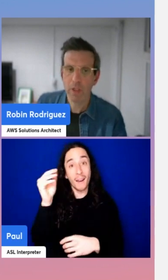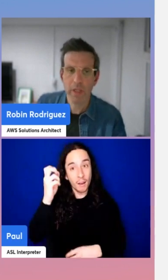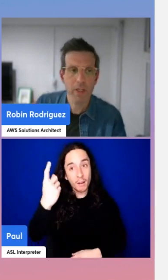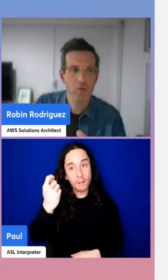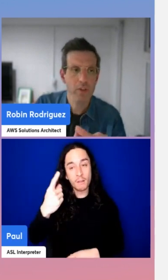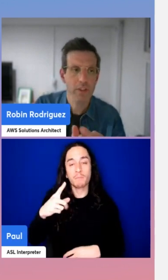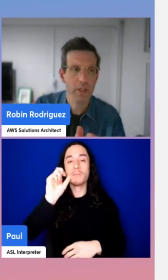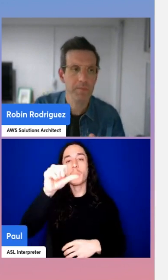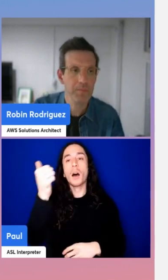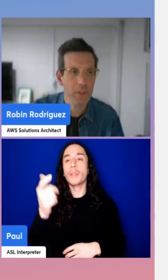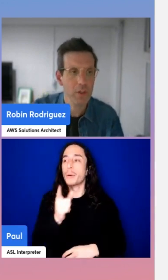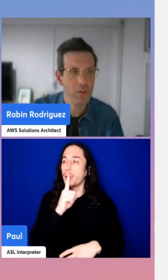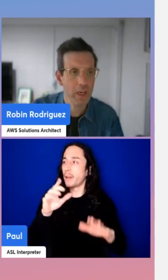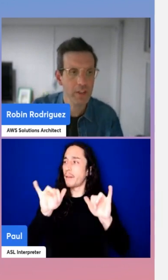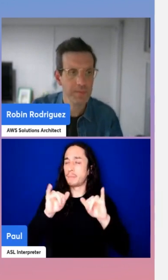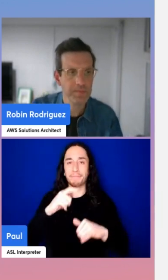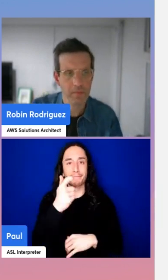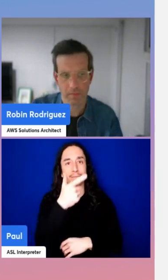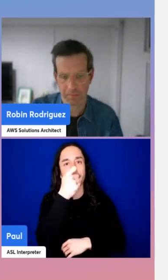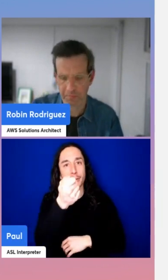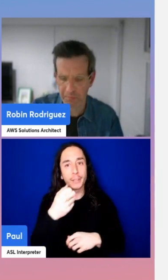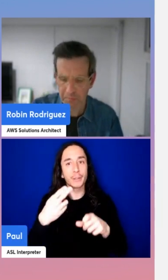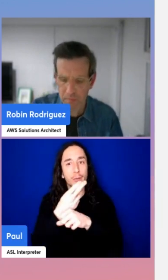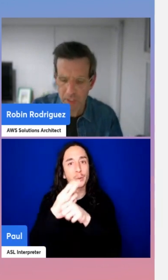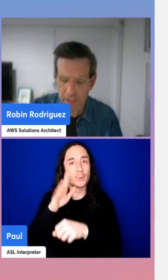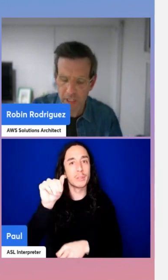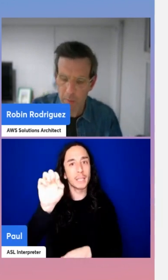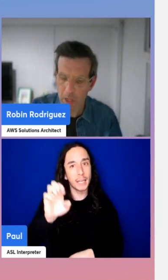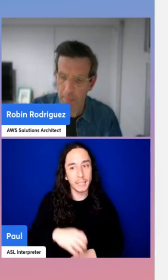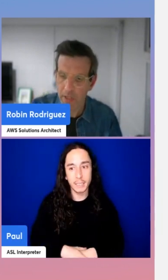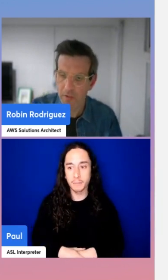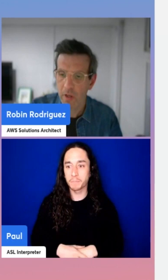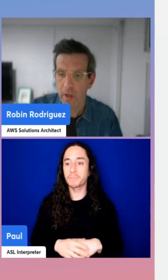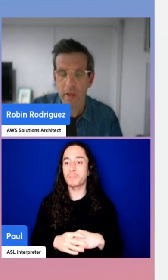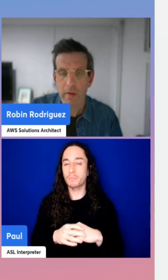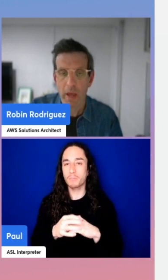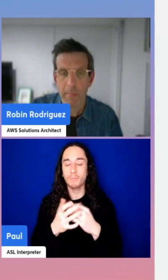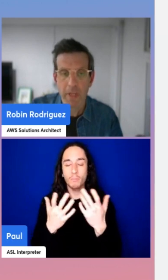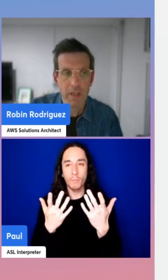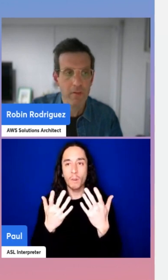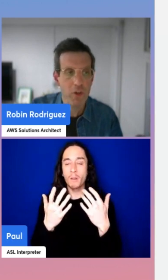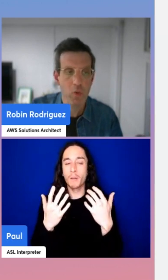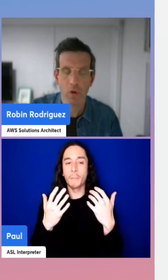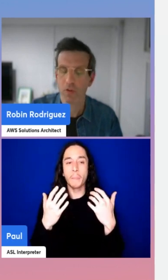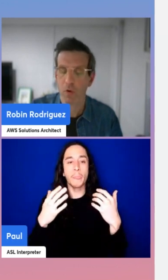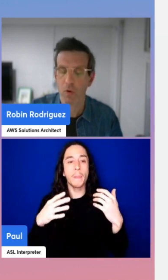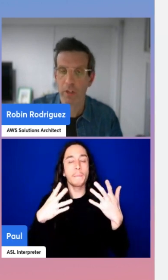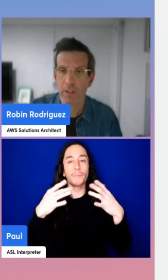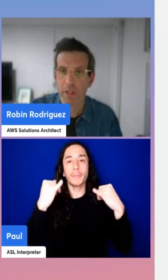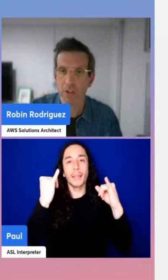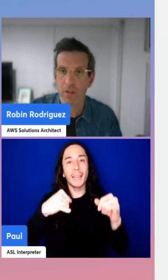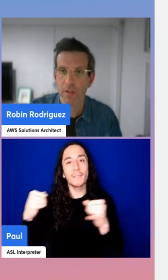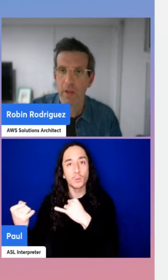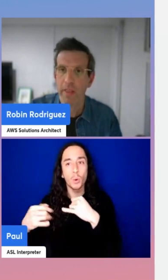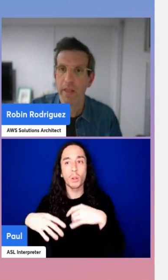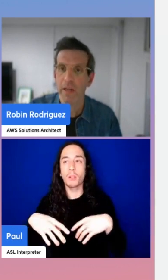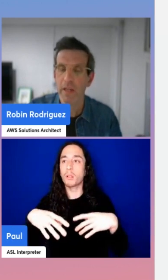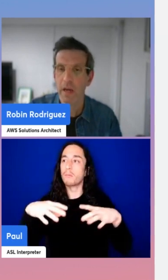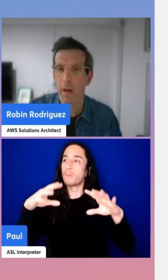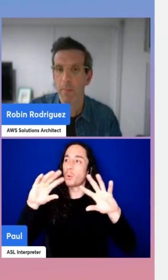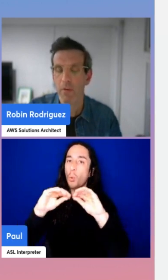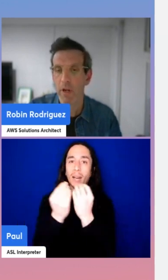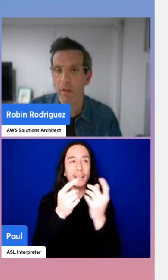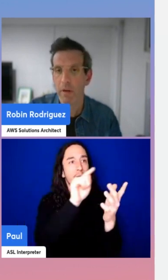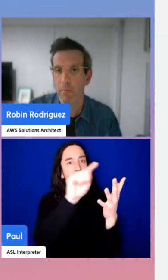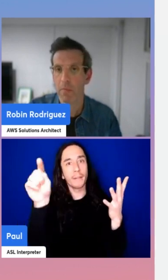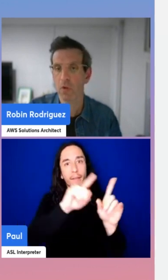another really interesting use case as he comes up is individuals or organizations that need